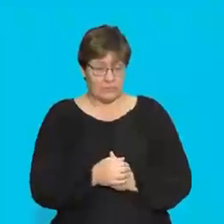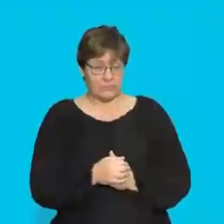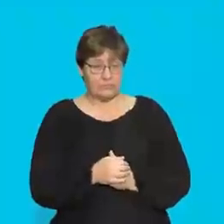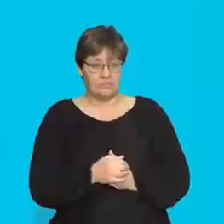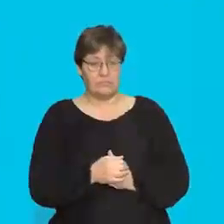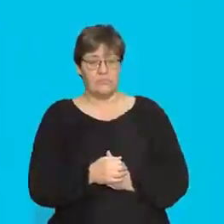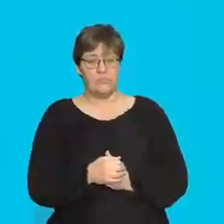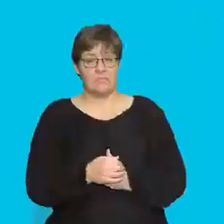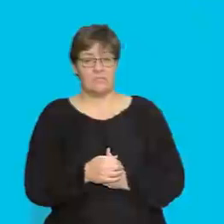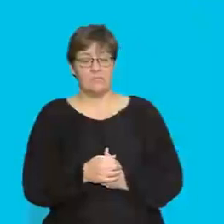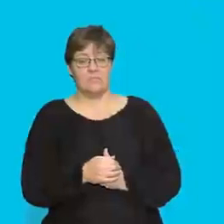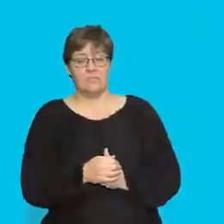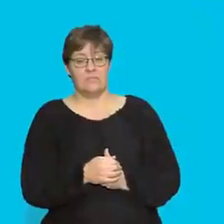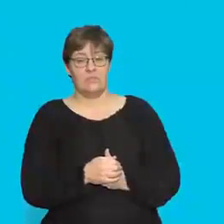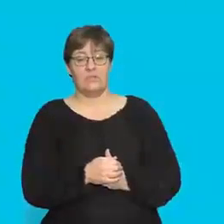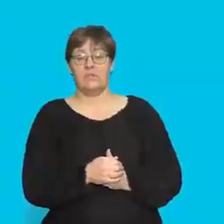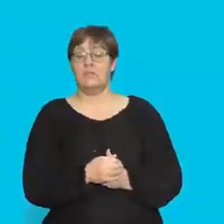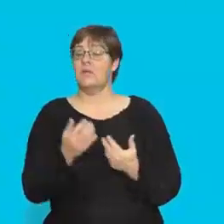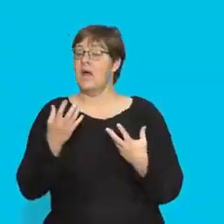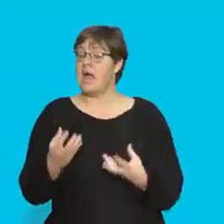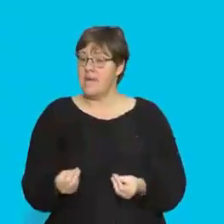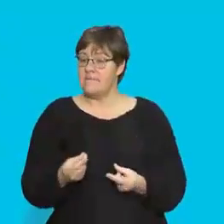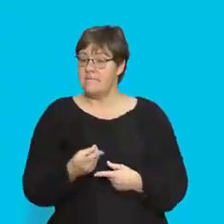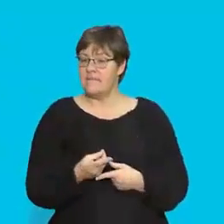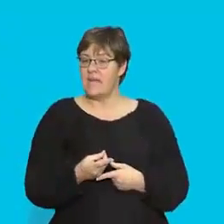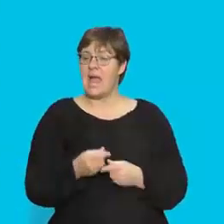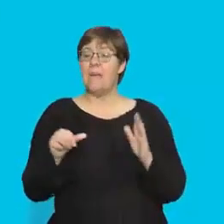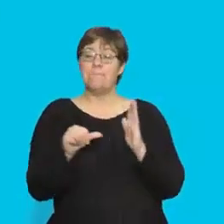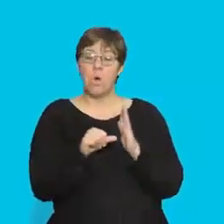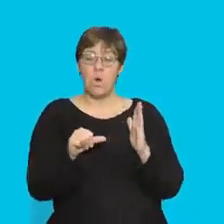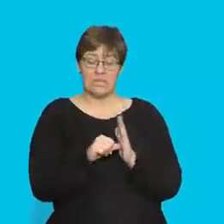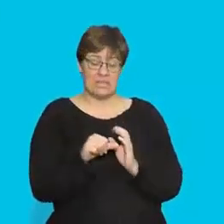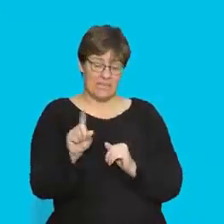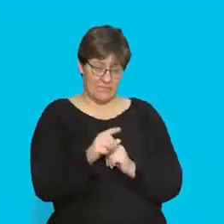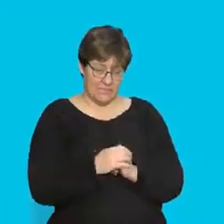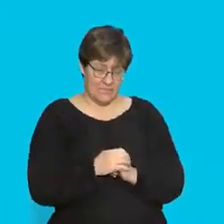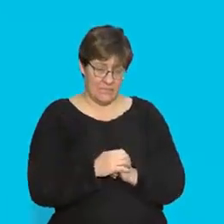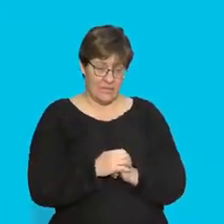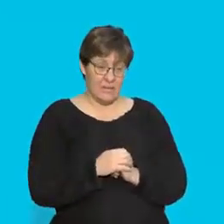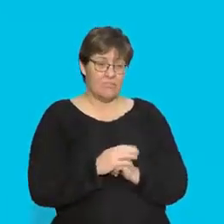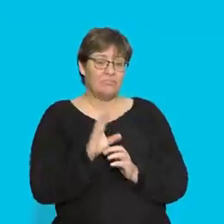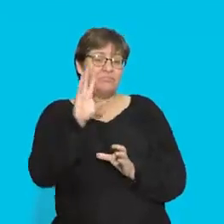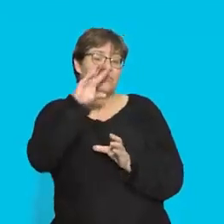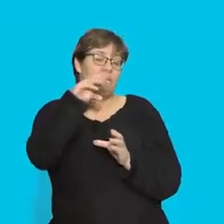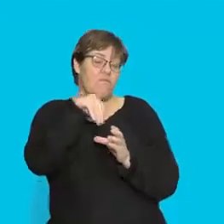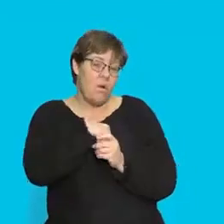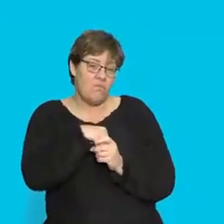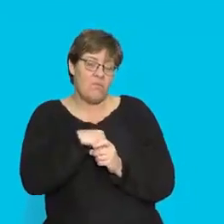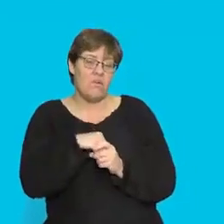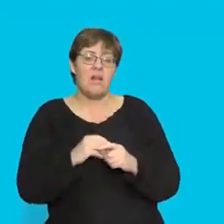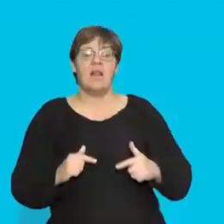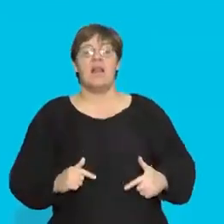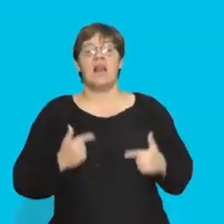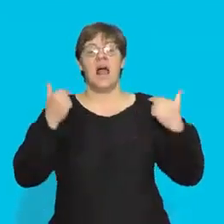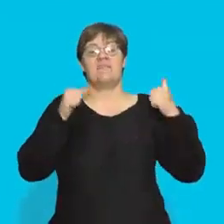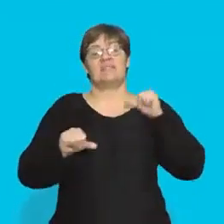going to be. So it's a close interaction, and here is something very important that is part